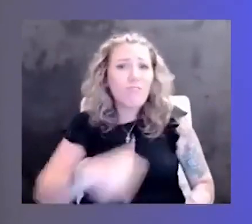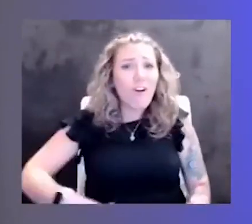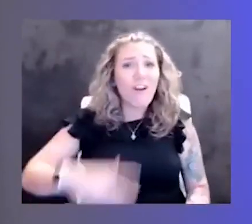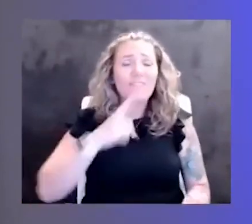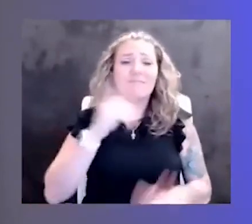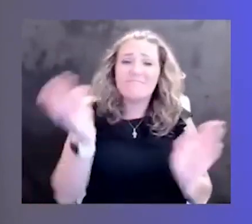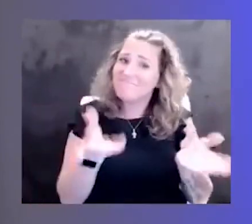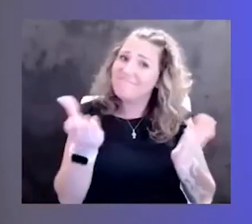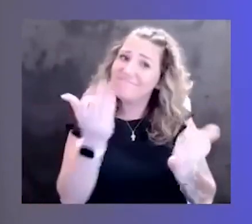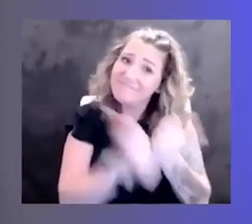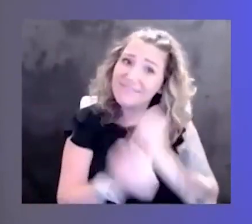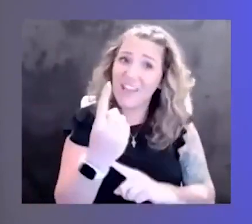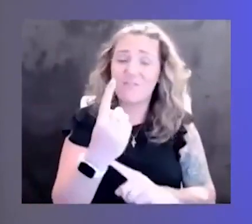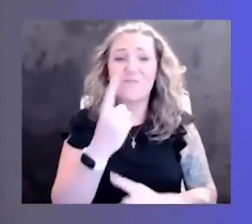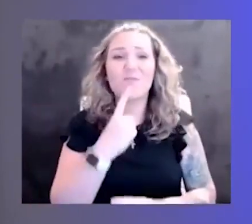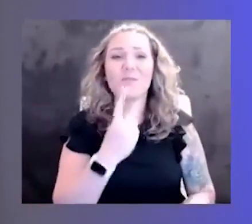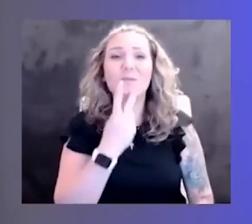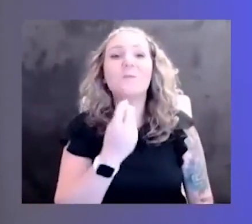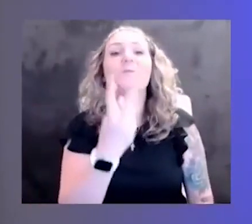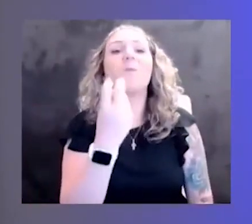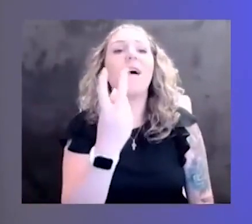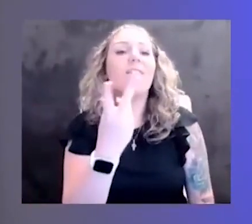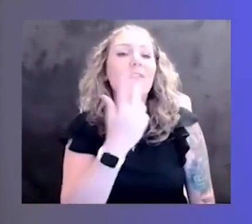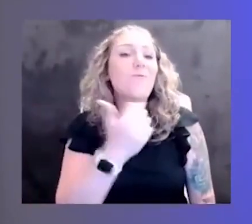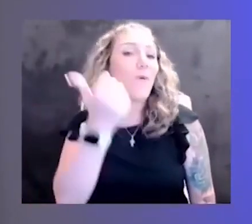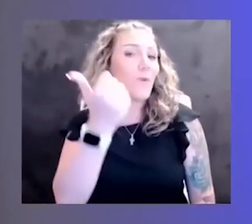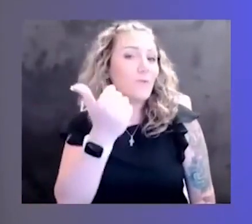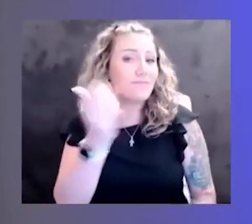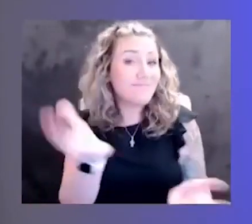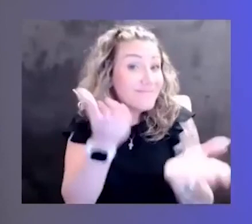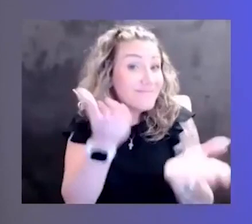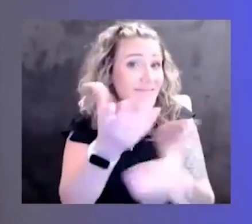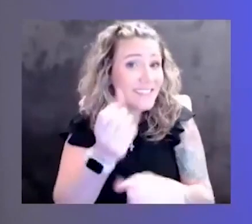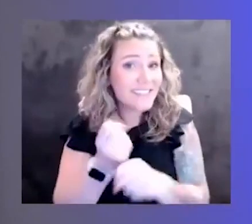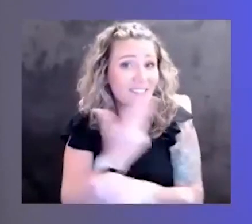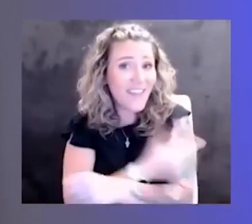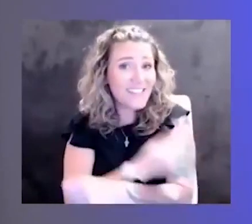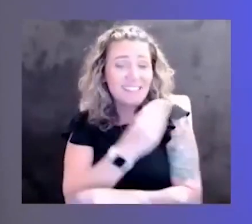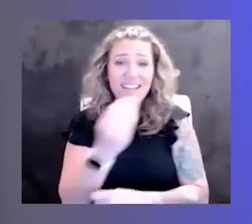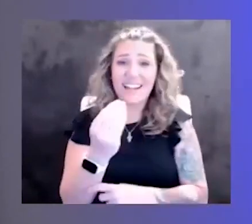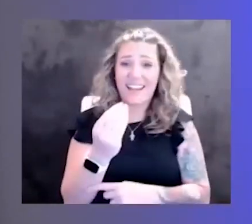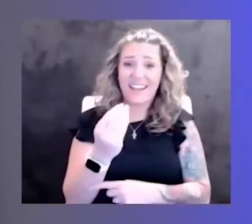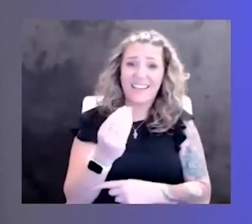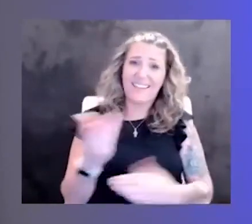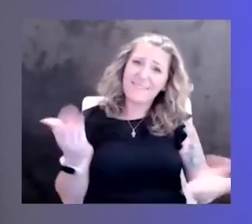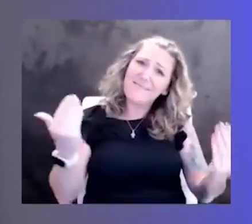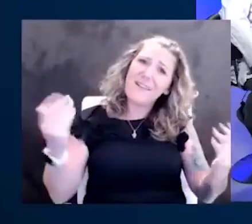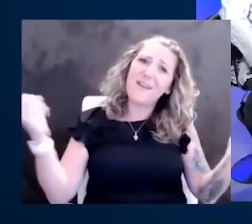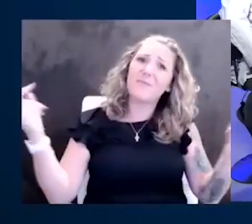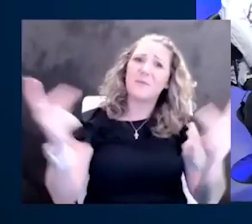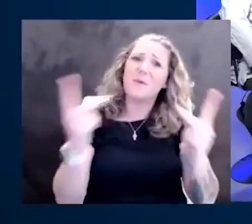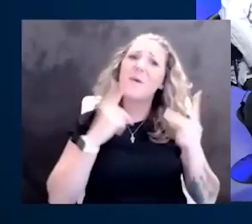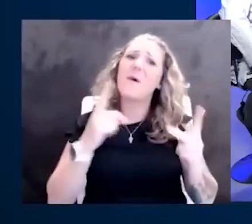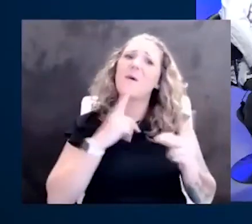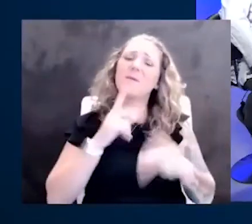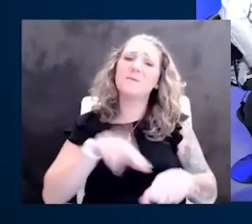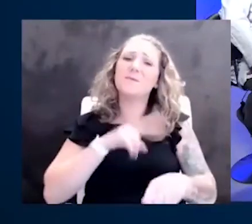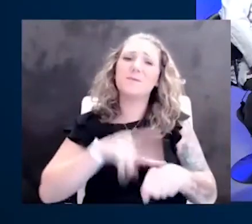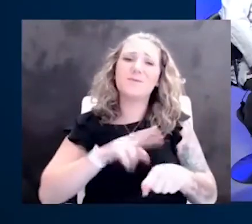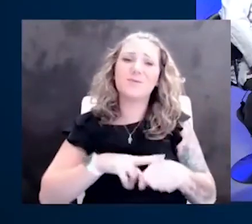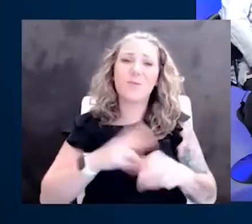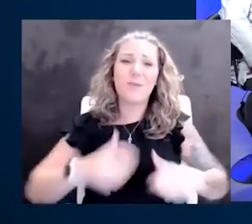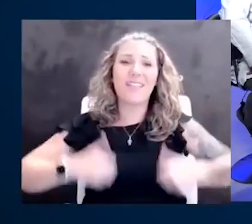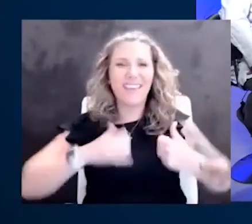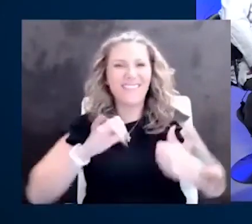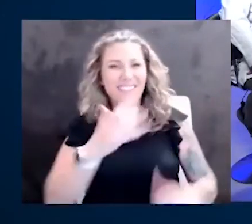everybody 12 and up to get their vaccines, and let's get back to in real life. Boy, isn't that the best? Hey,